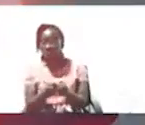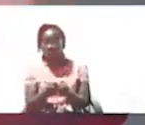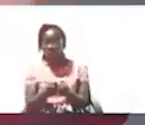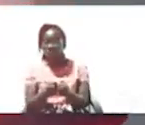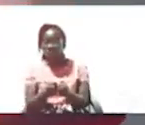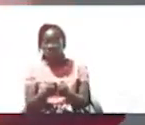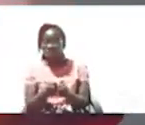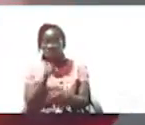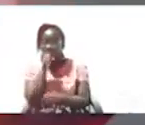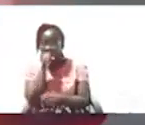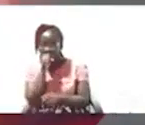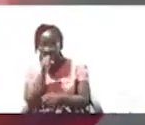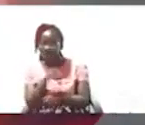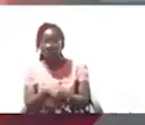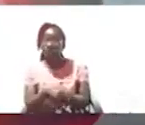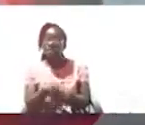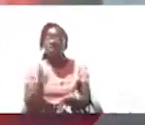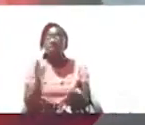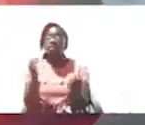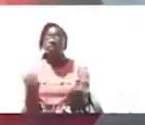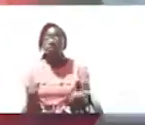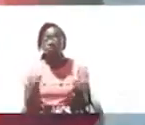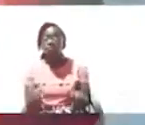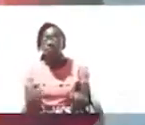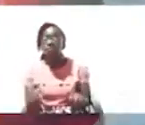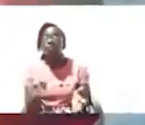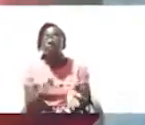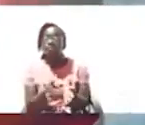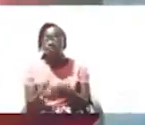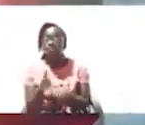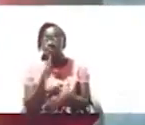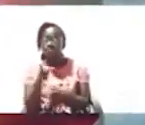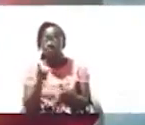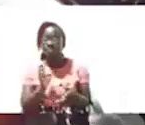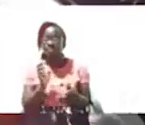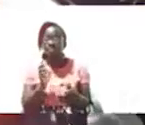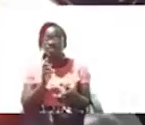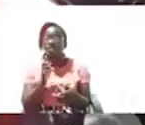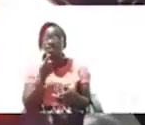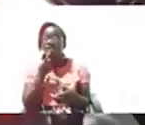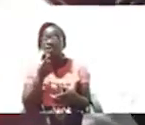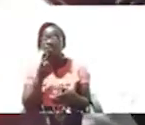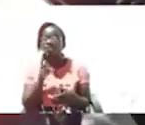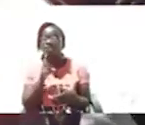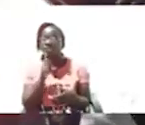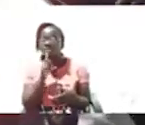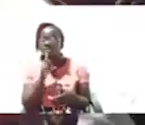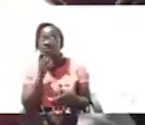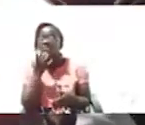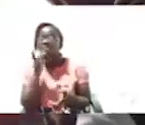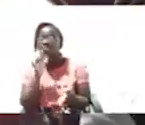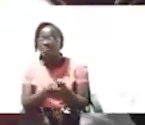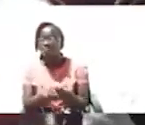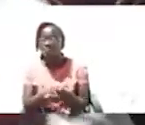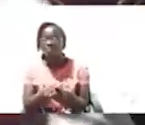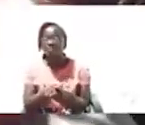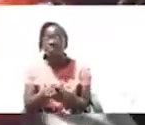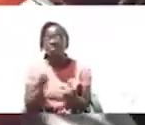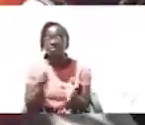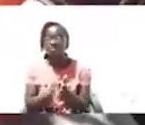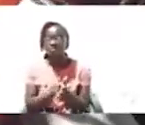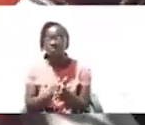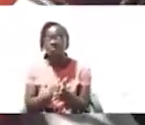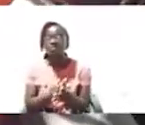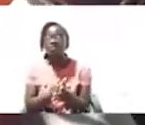prepare a place. Say, oh, yeah. When he finishes, oh, baby, he will come for us to where he is.